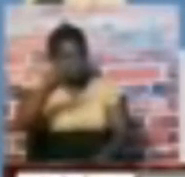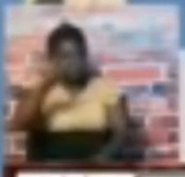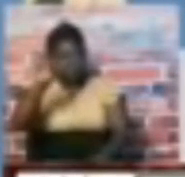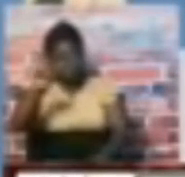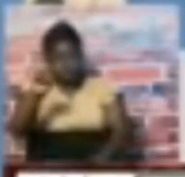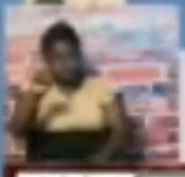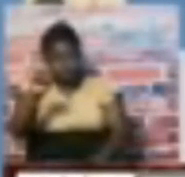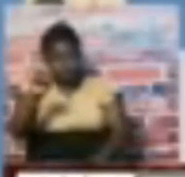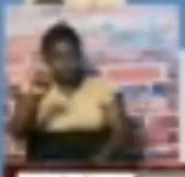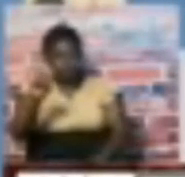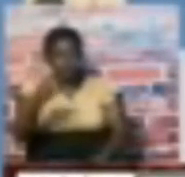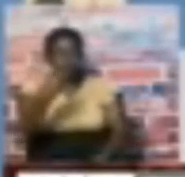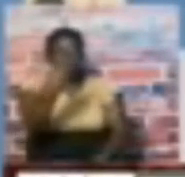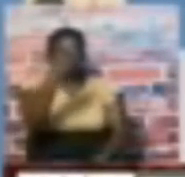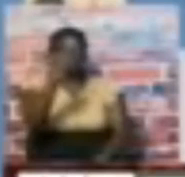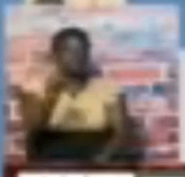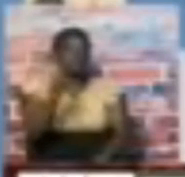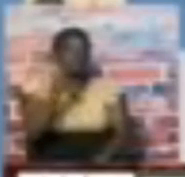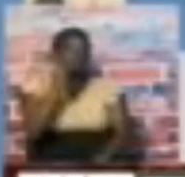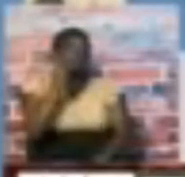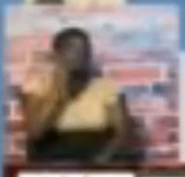Nasimwe, 20 million shillings.